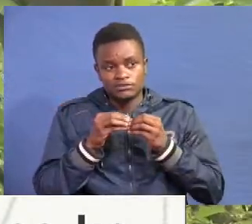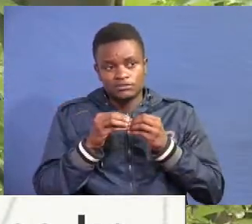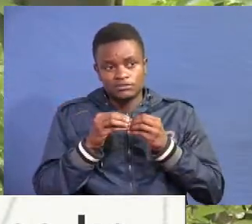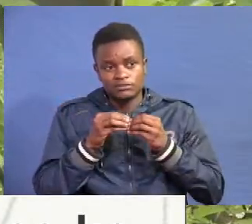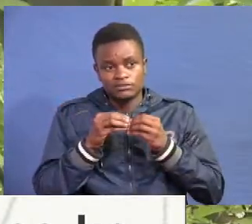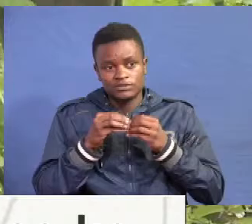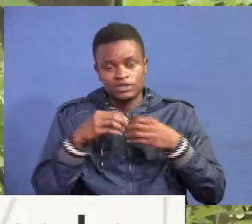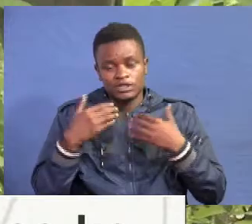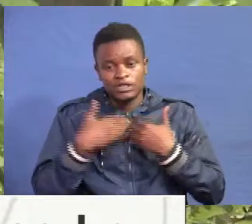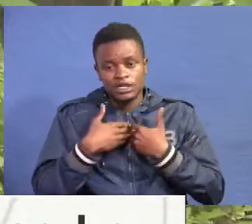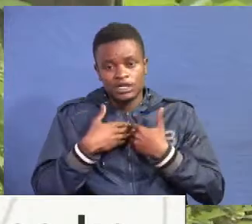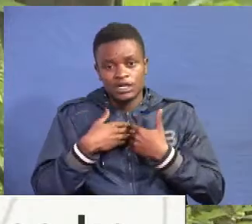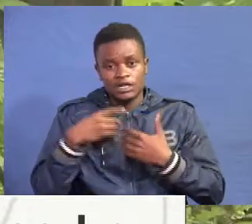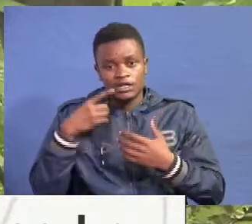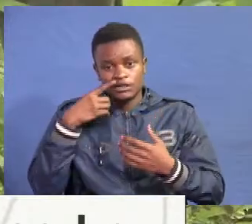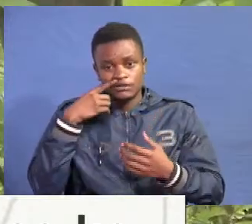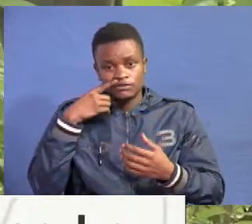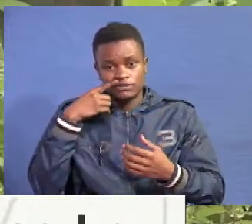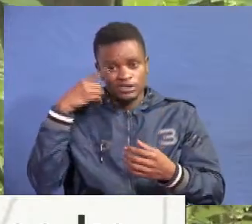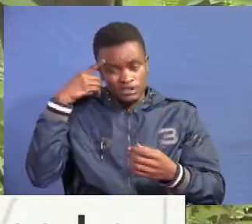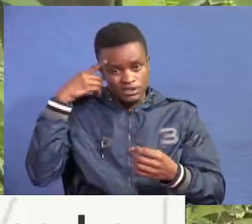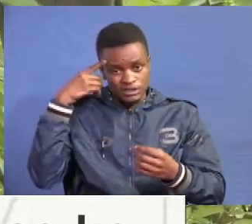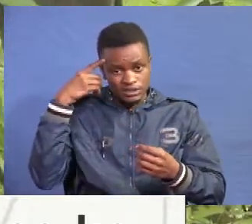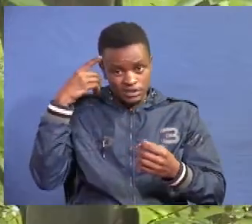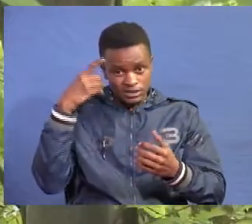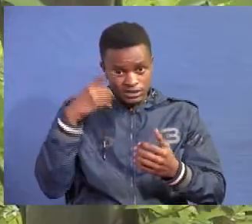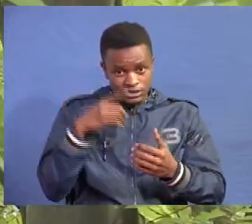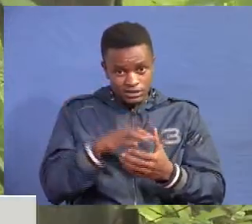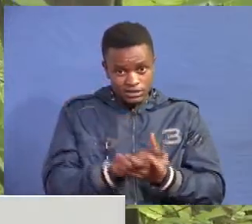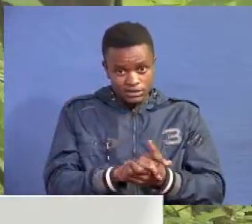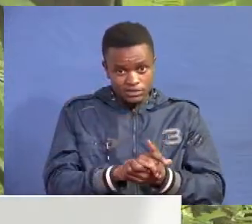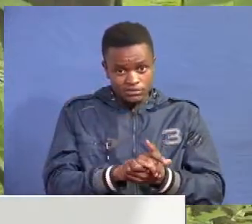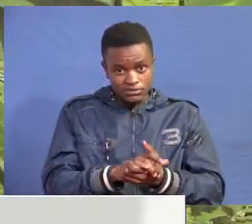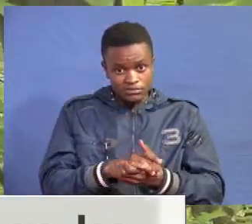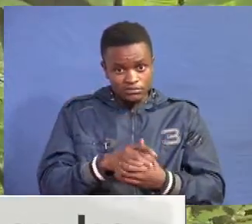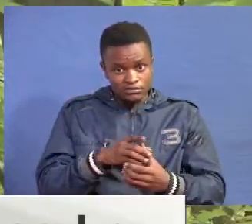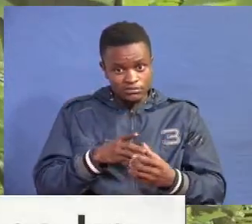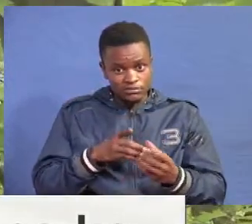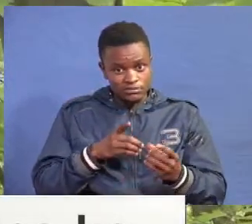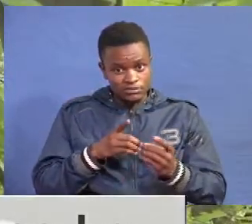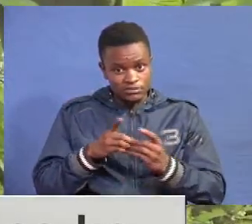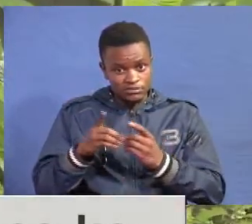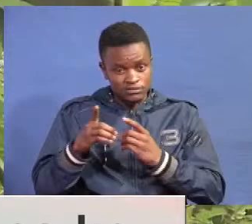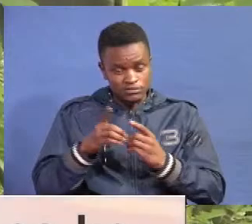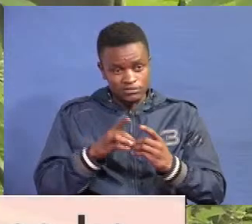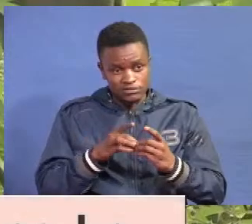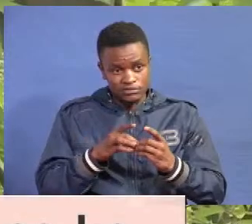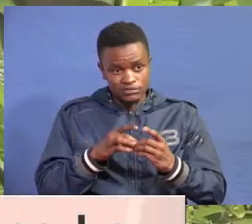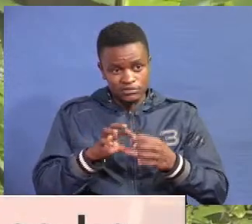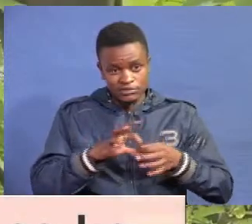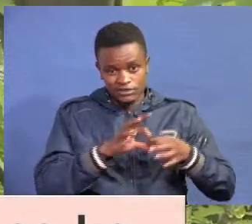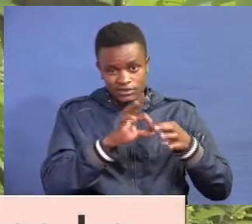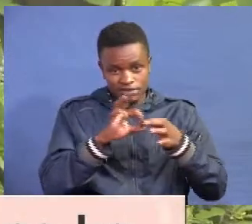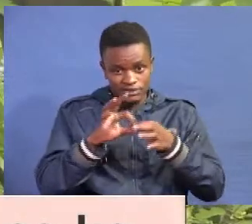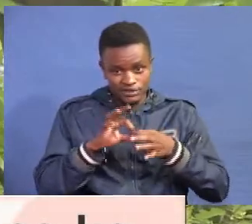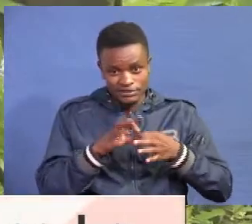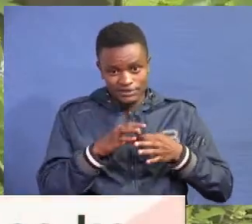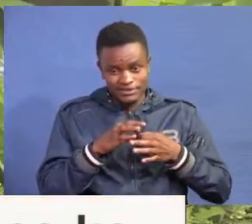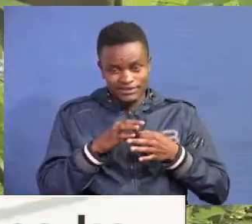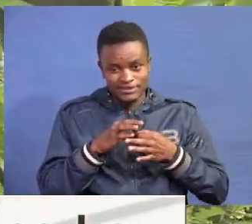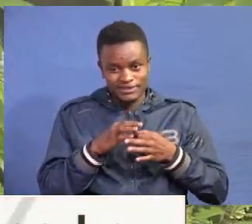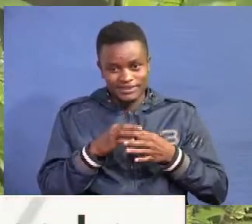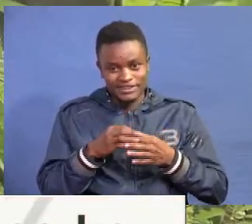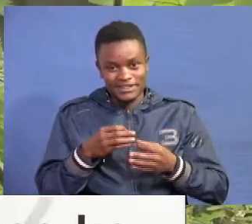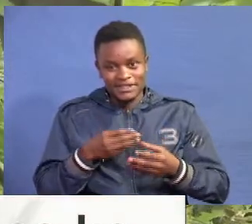we have agreed to engage so that we can deal with the trade-related